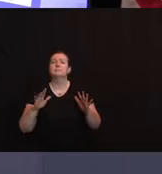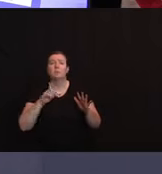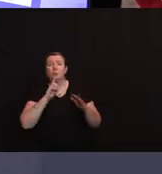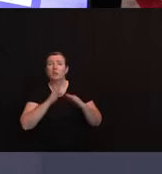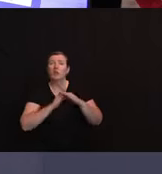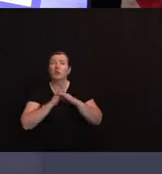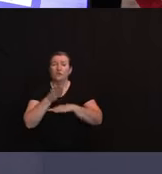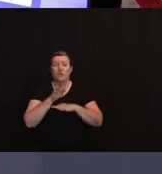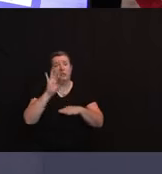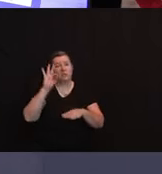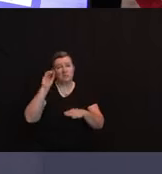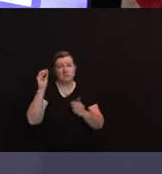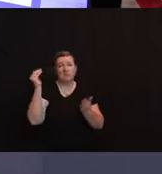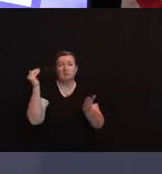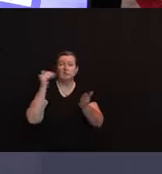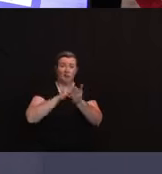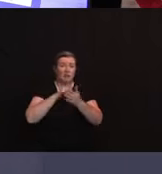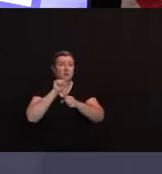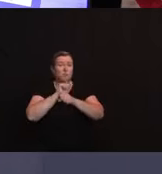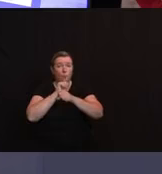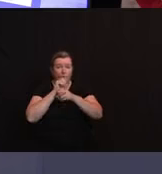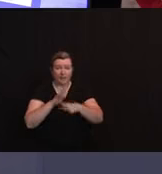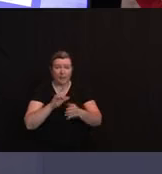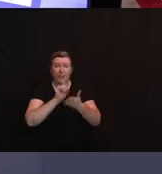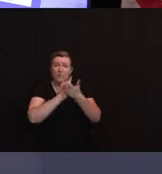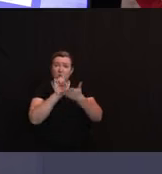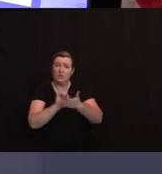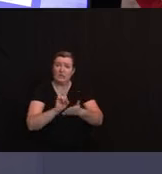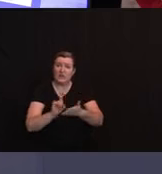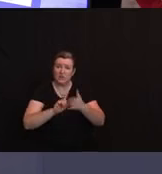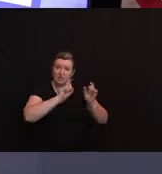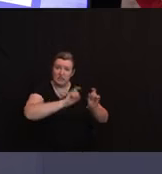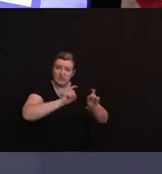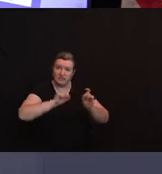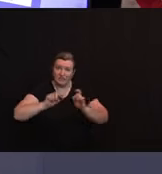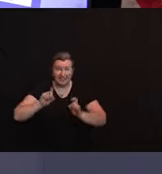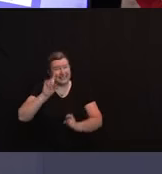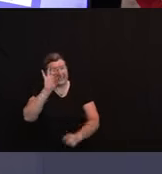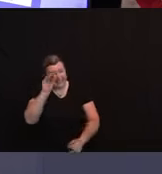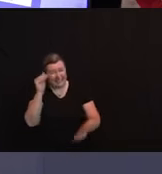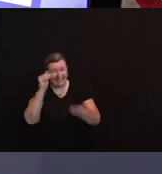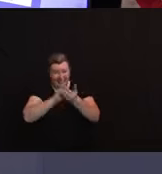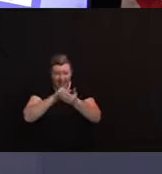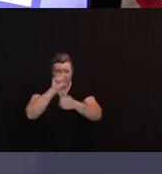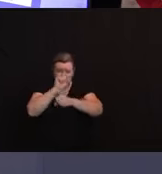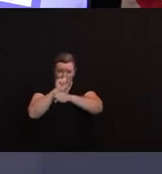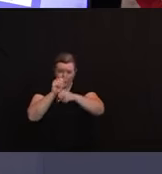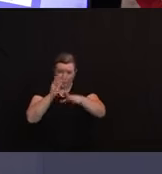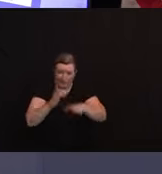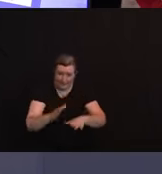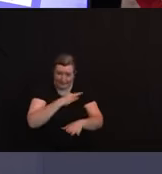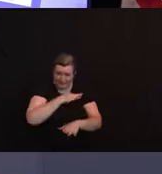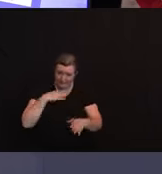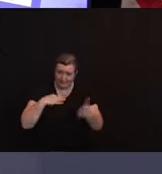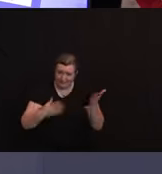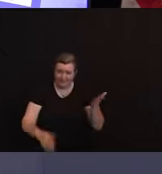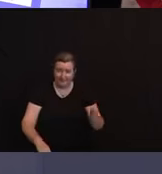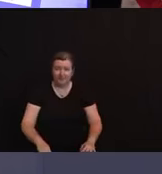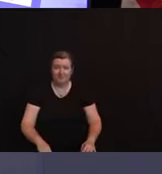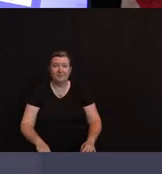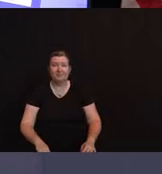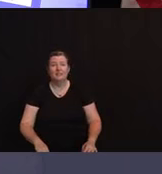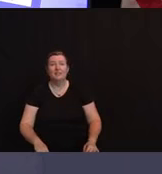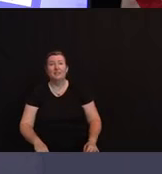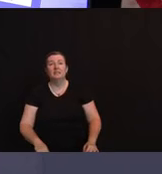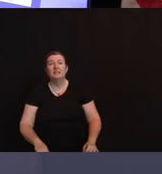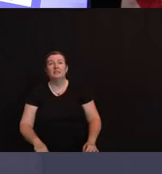employees weekly. The implementation of these recommendations builds upon our previous work to help these facilities throughout